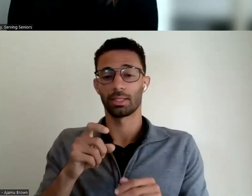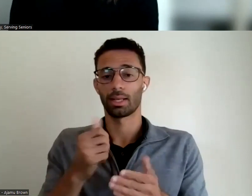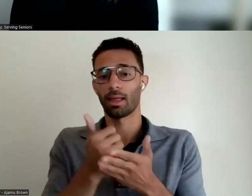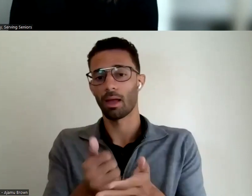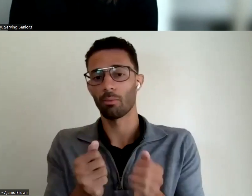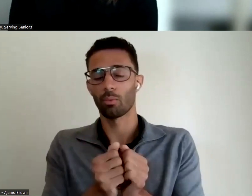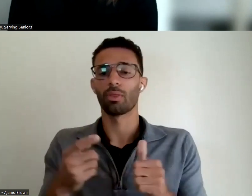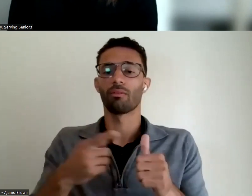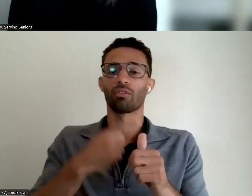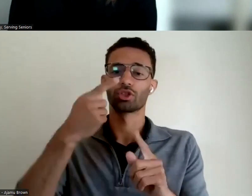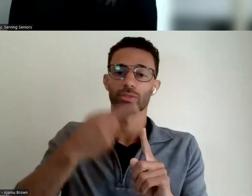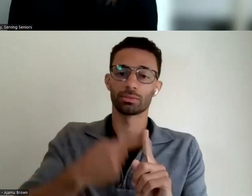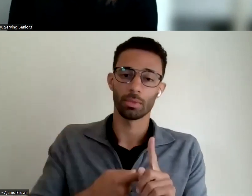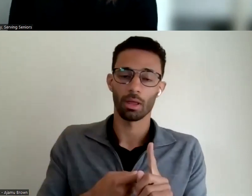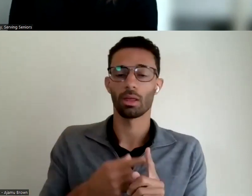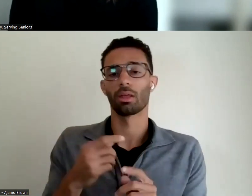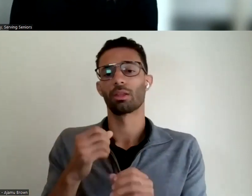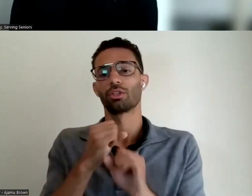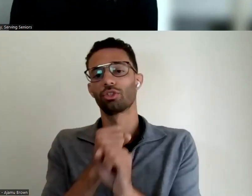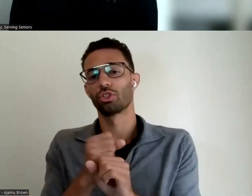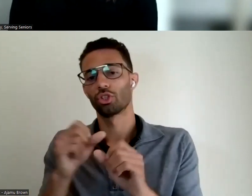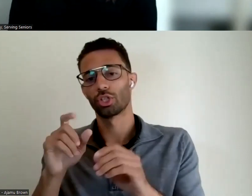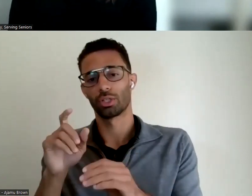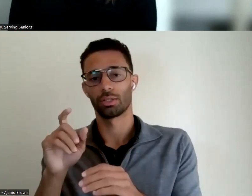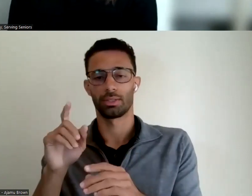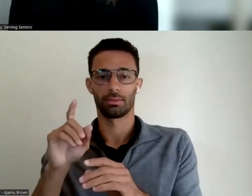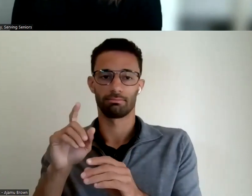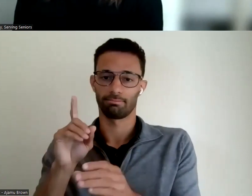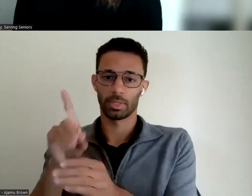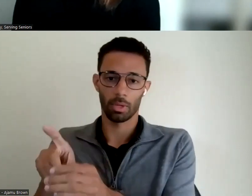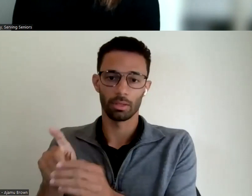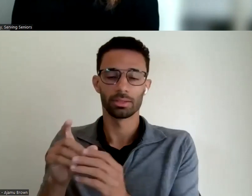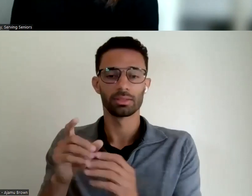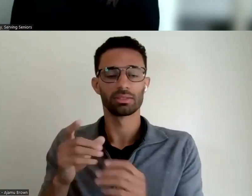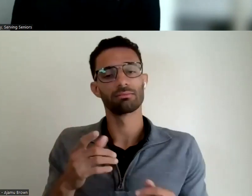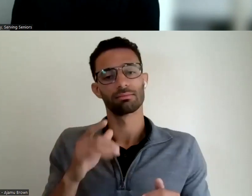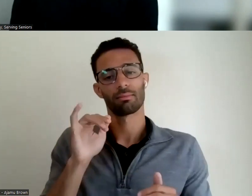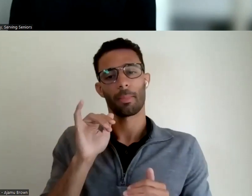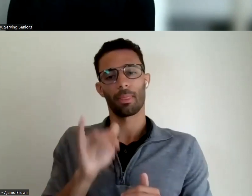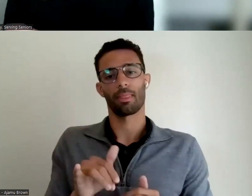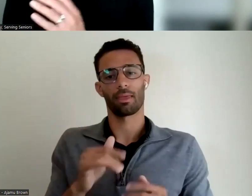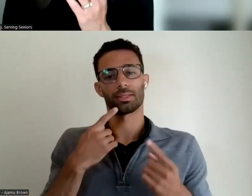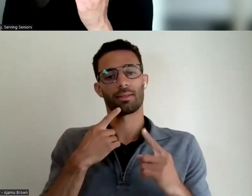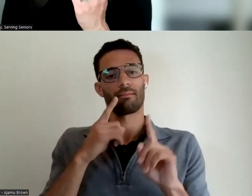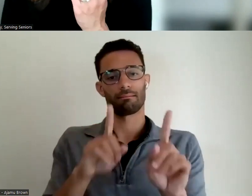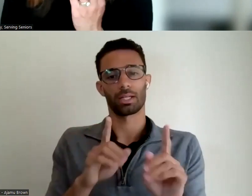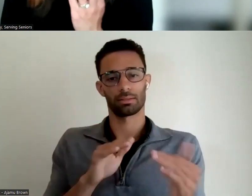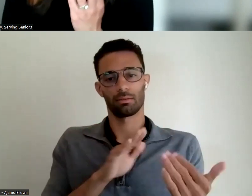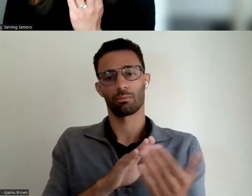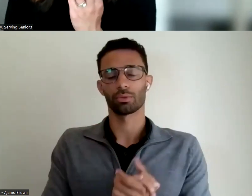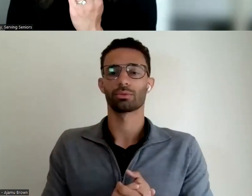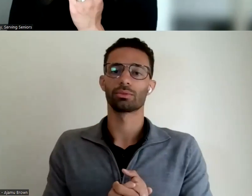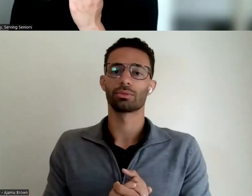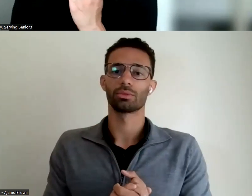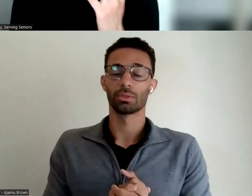their security deposit, those have been effective approaches. And that's why I also mentioned the shared